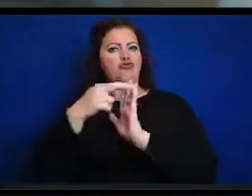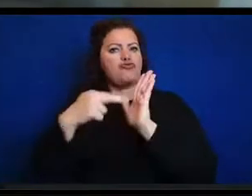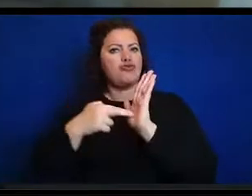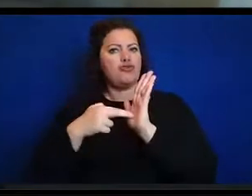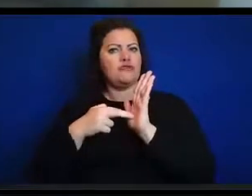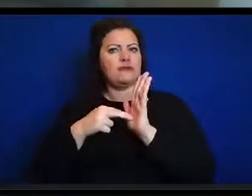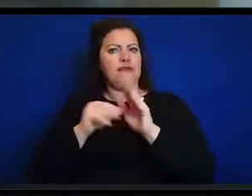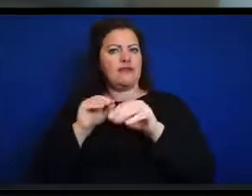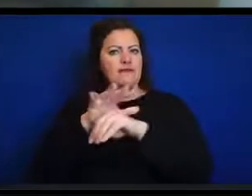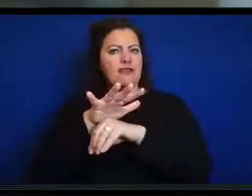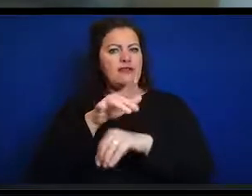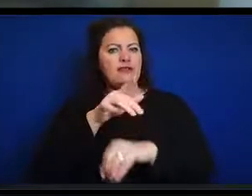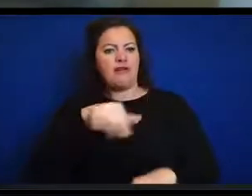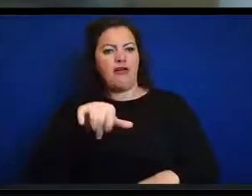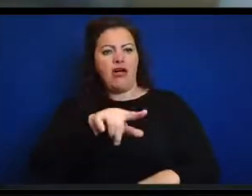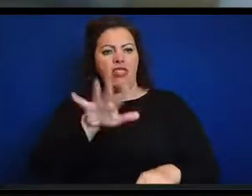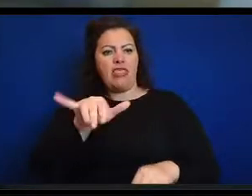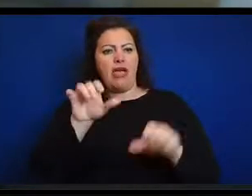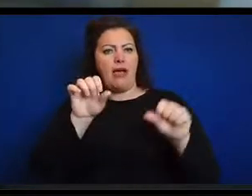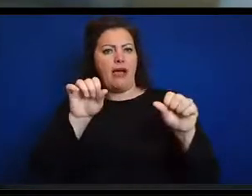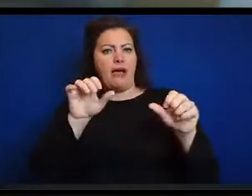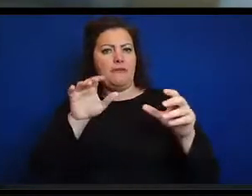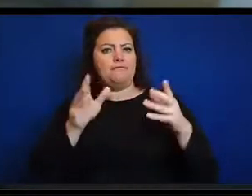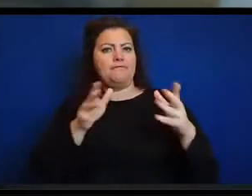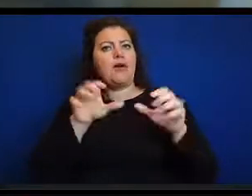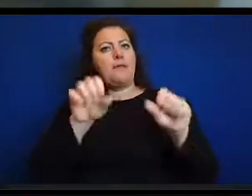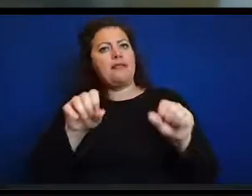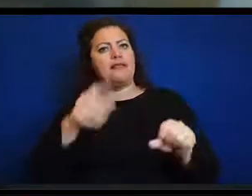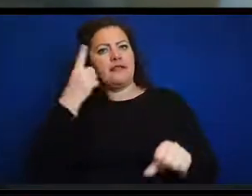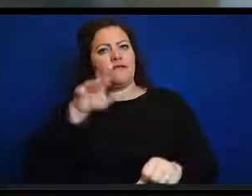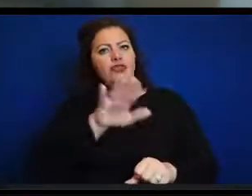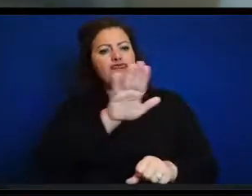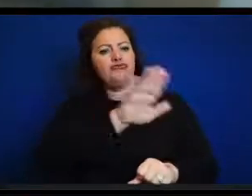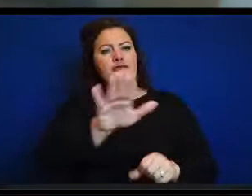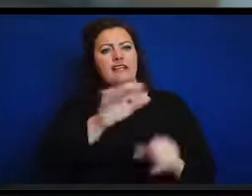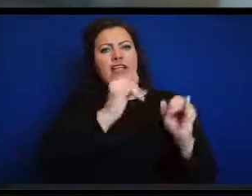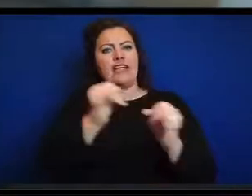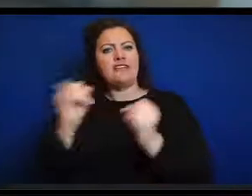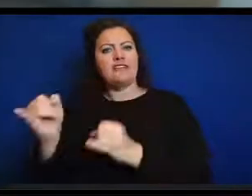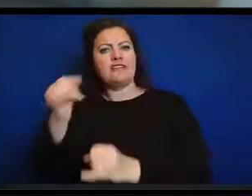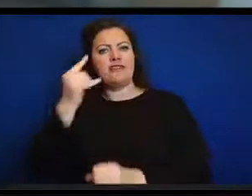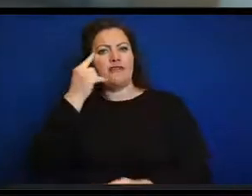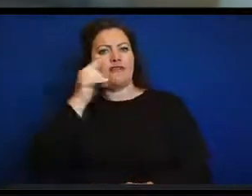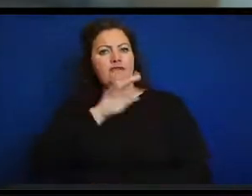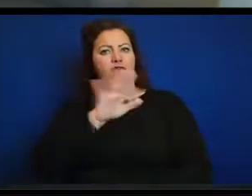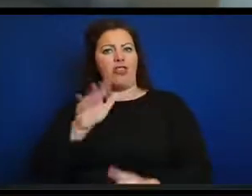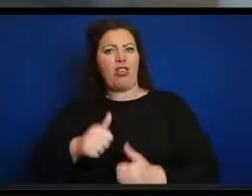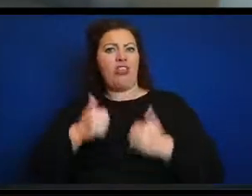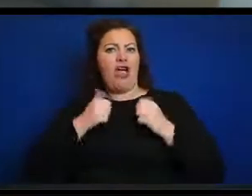have on the ability of individuals to sustain a life.